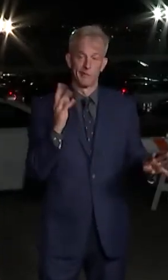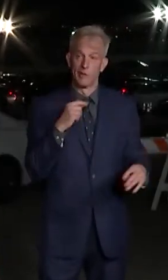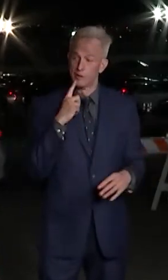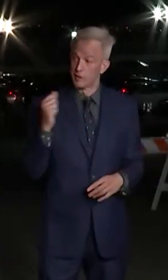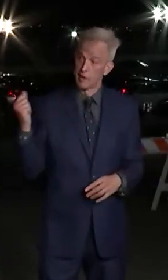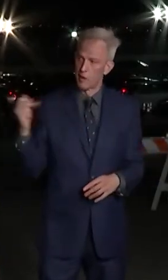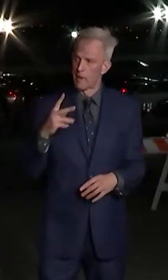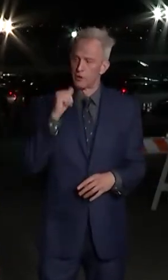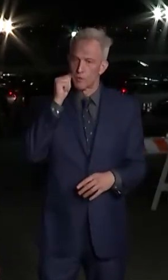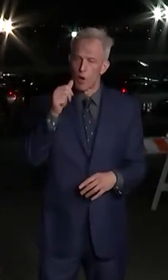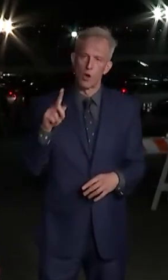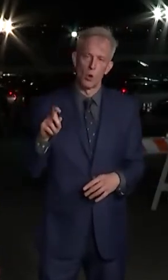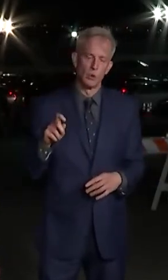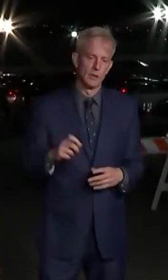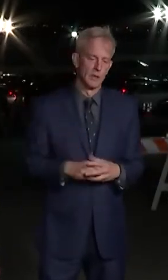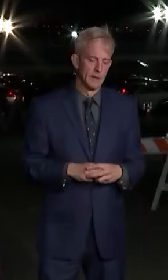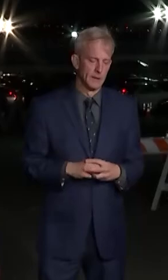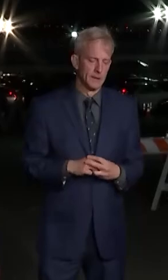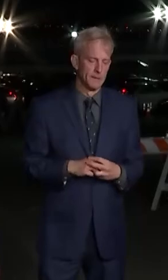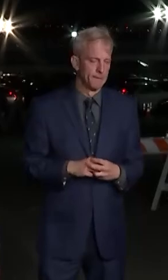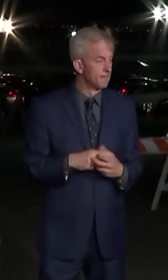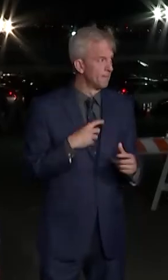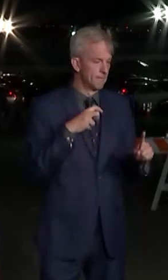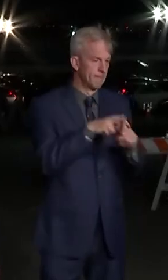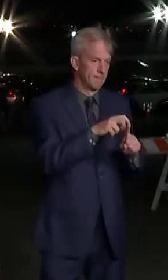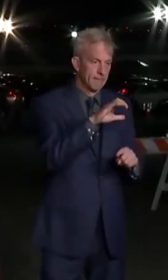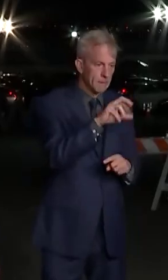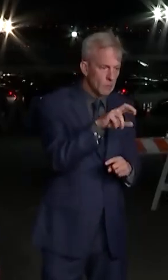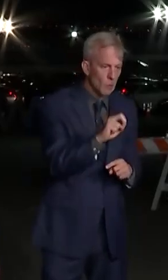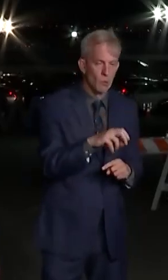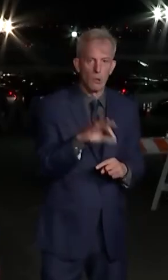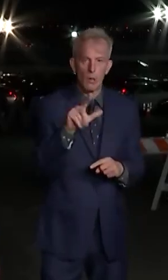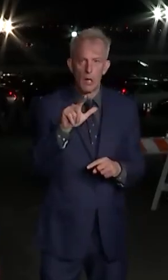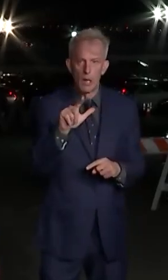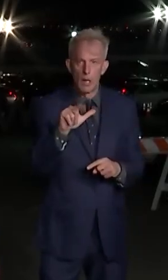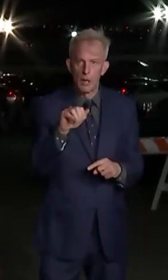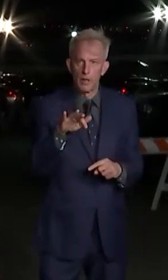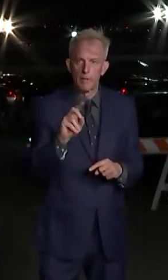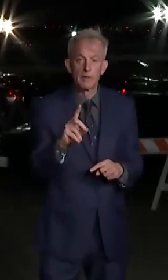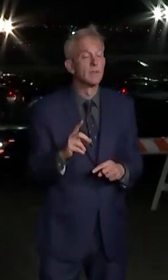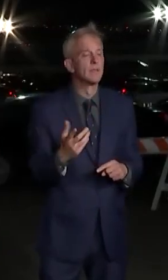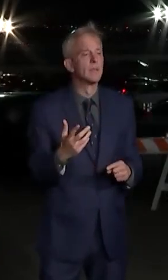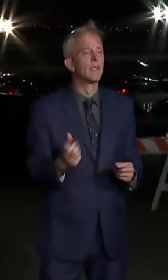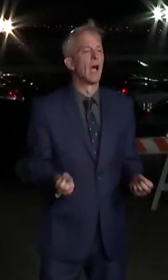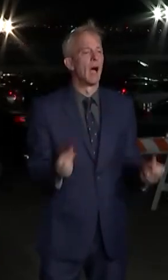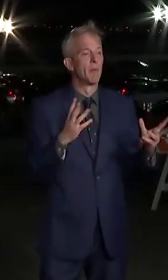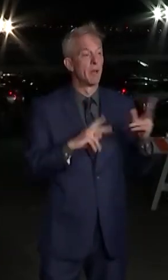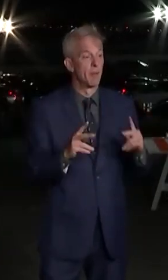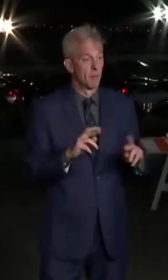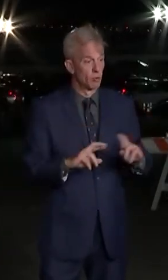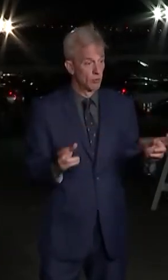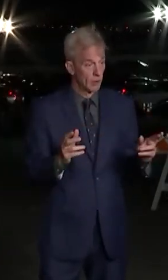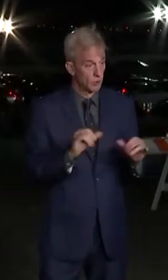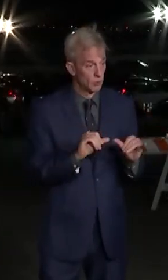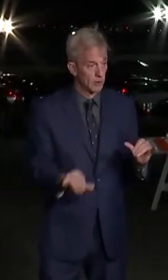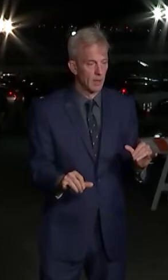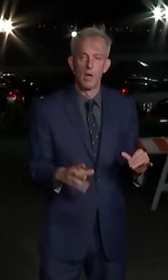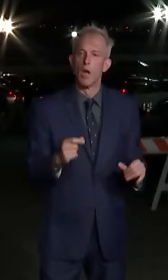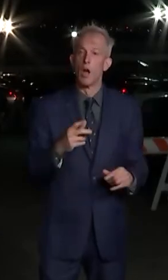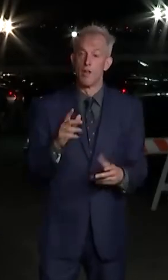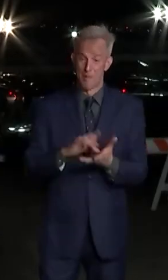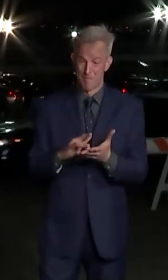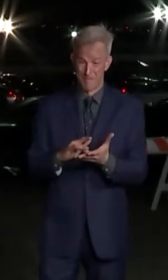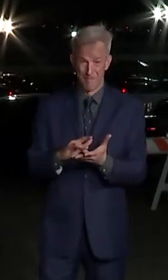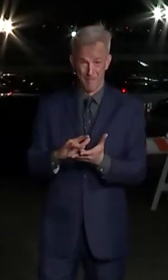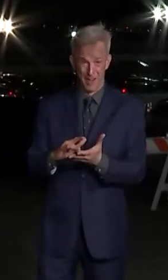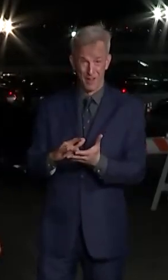tomorrow? And I went to CORE and I went to LAFD and I said, how many of you guys are game to stay? Went to the clinicians who were exhausted, to the